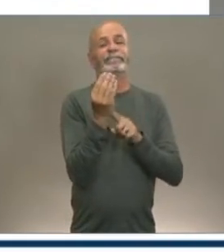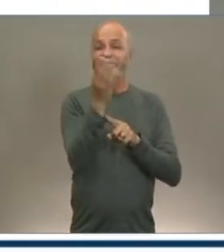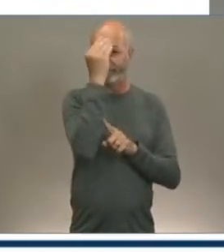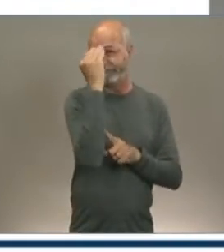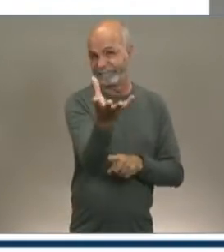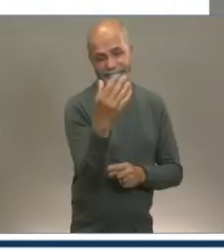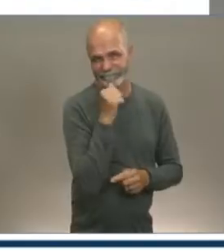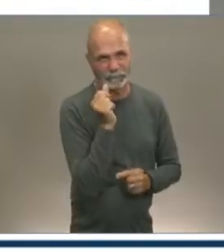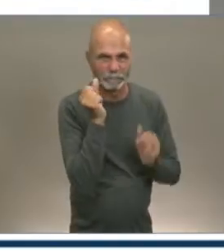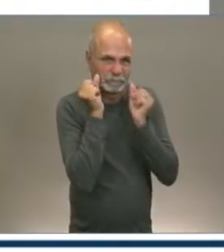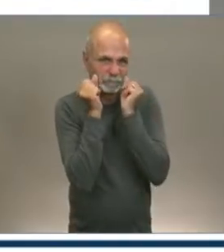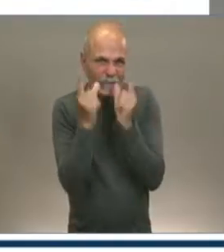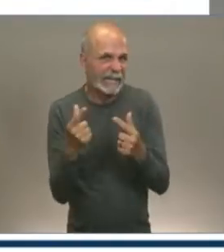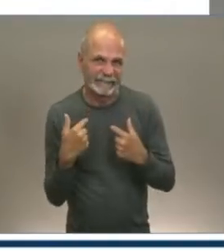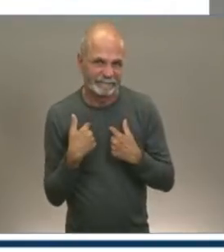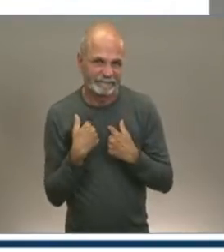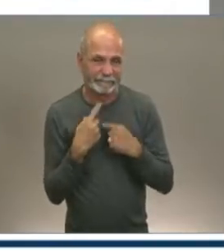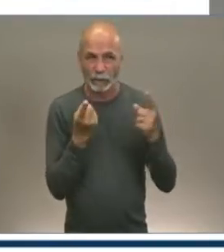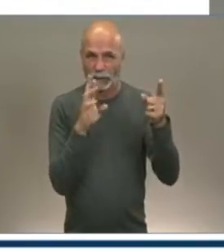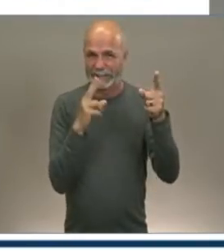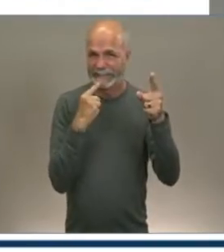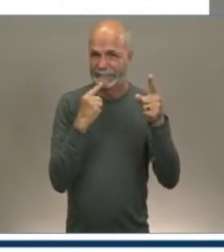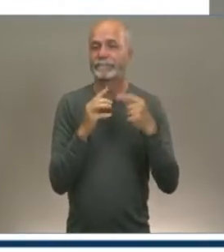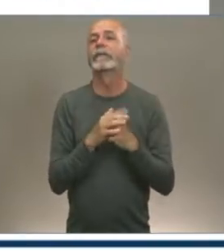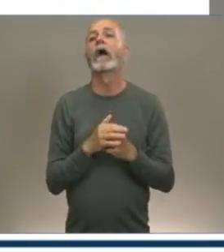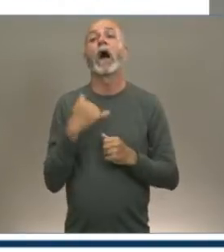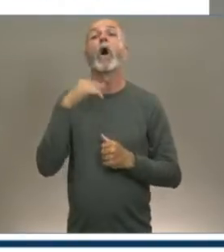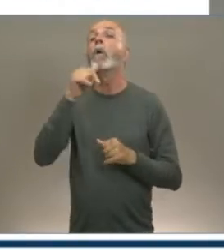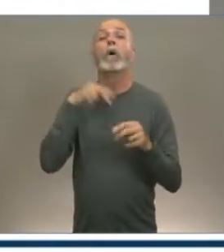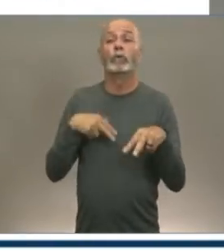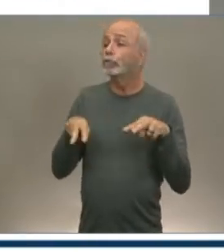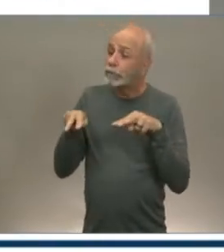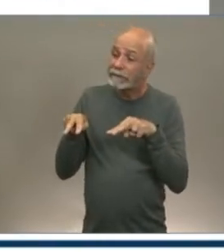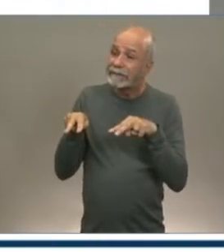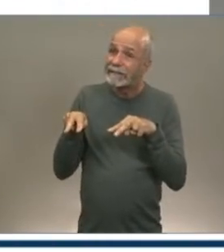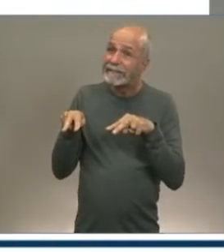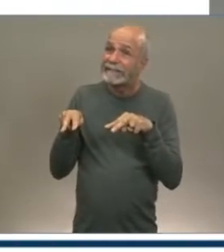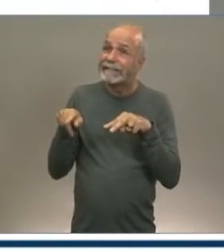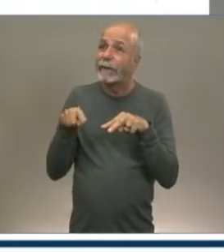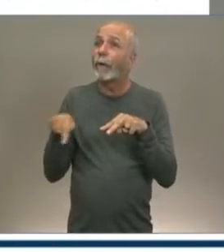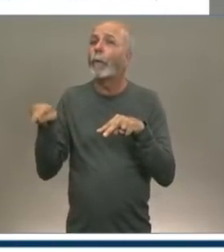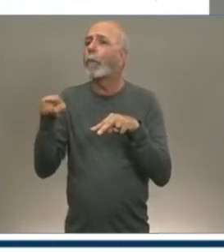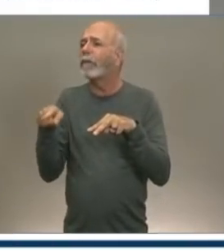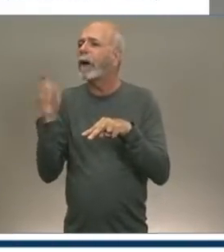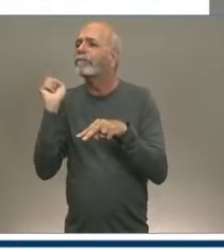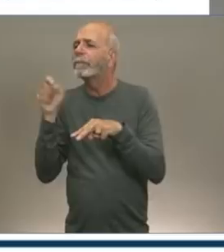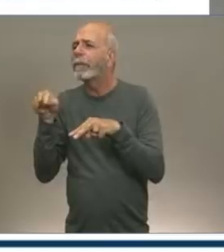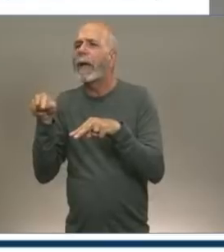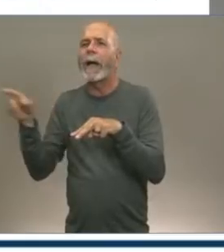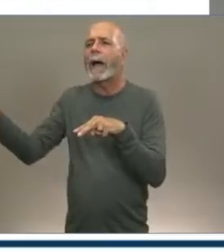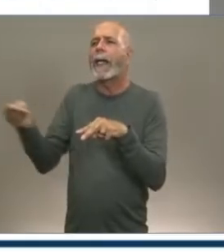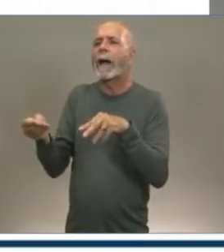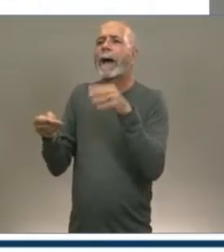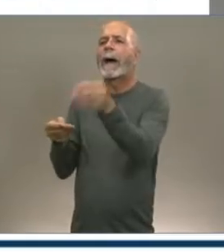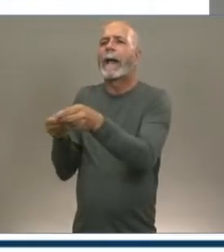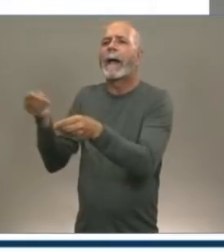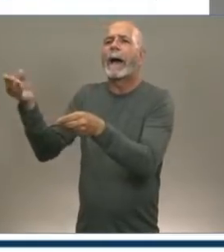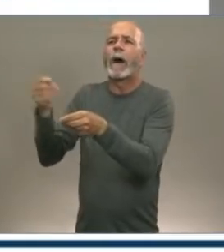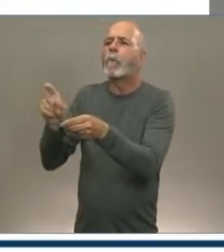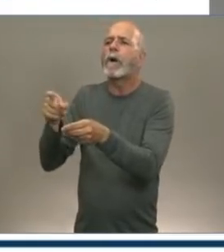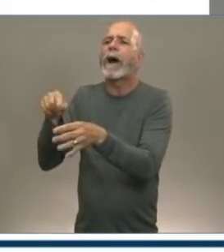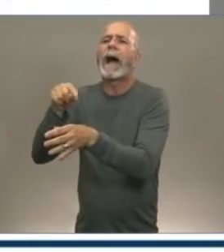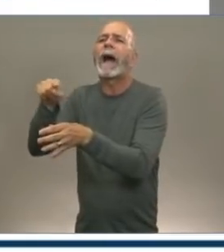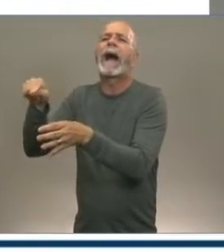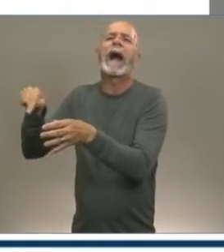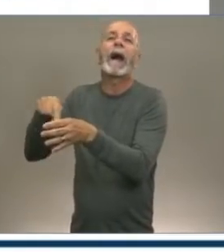cases. What we are watching for is whether they can be connected to a known source of infection, and in almost all of our new cases,